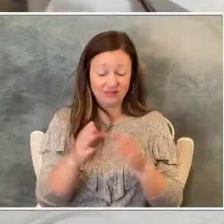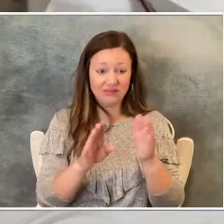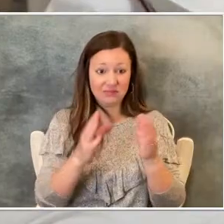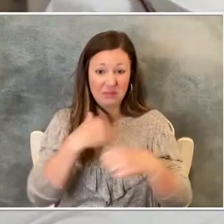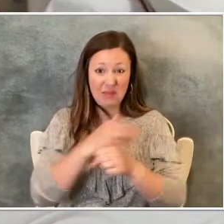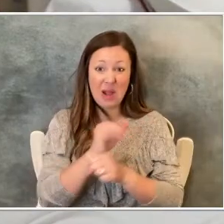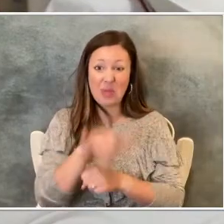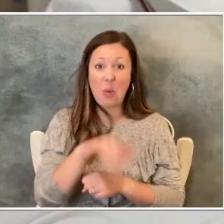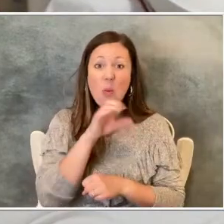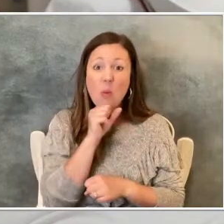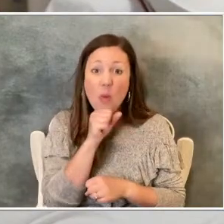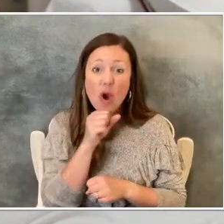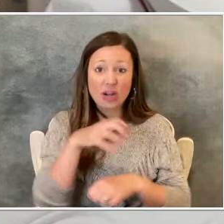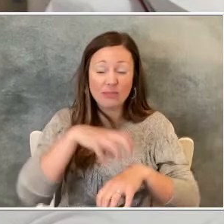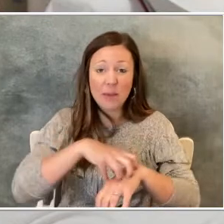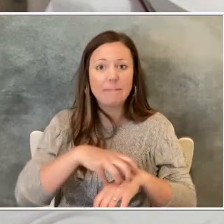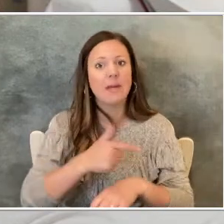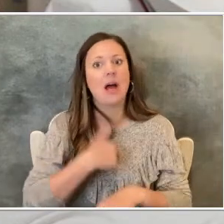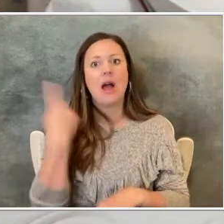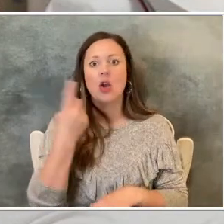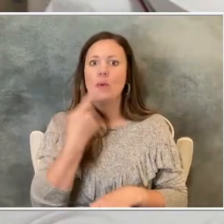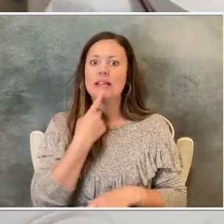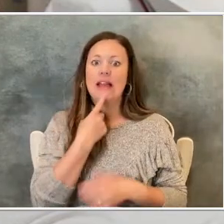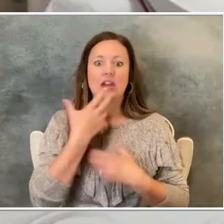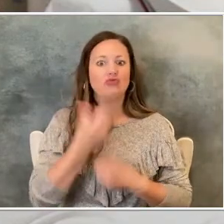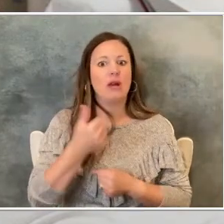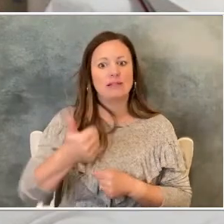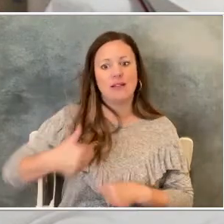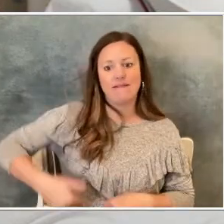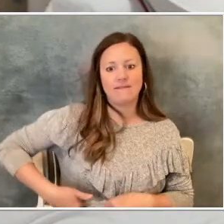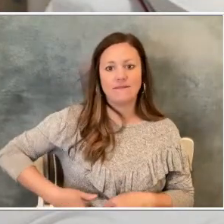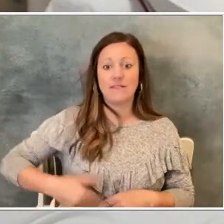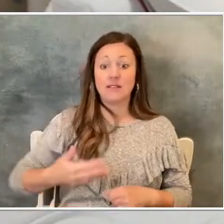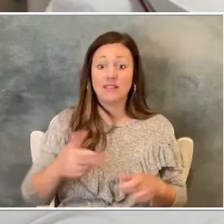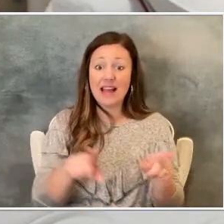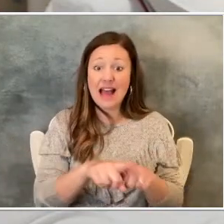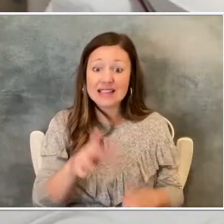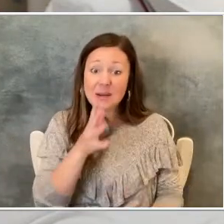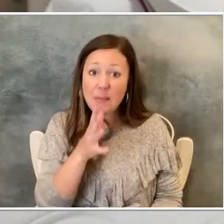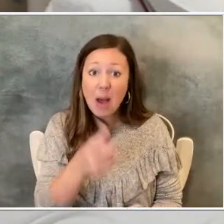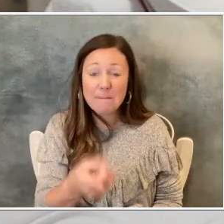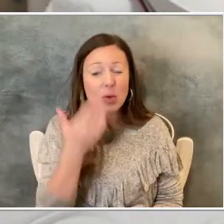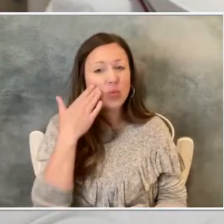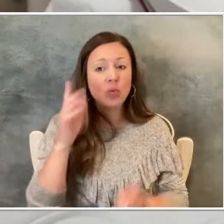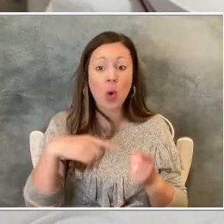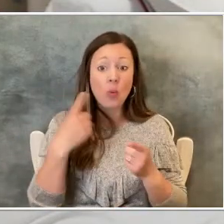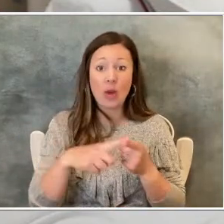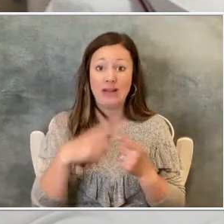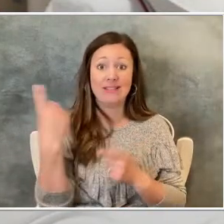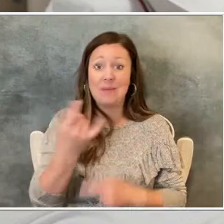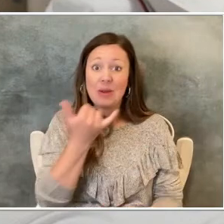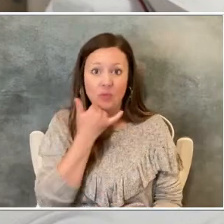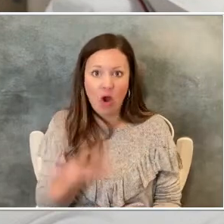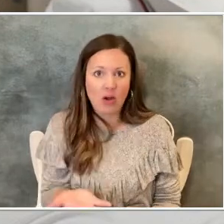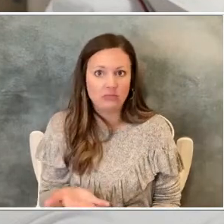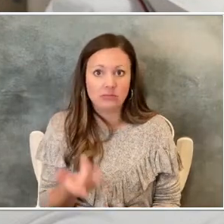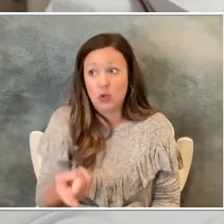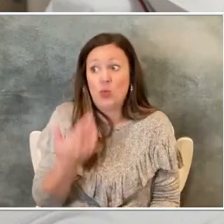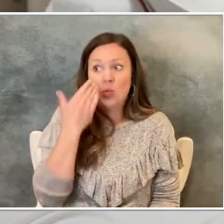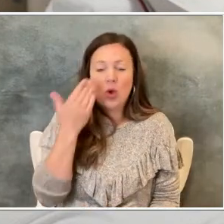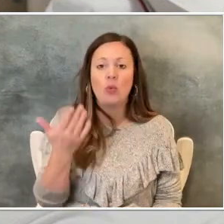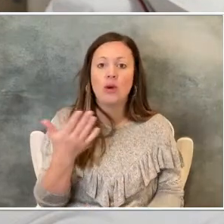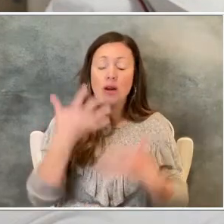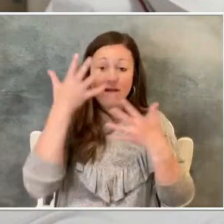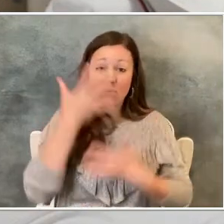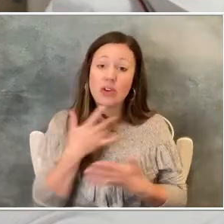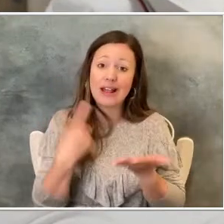I always say go with your gut feeling. As a mom, you know when something is wrong, and unfortunately sometimes we have to